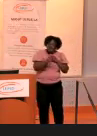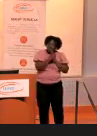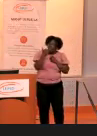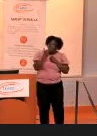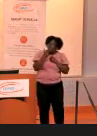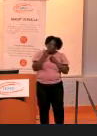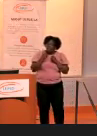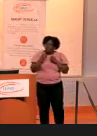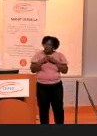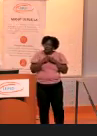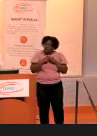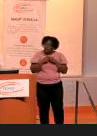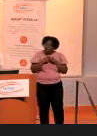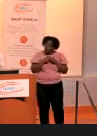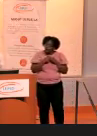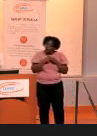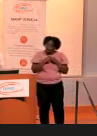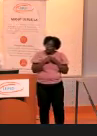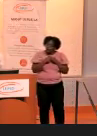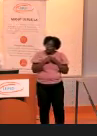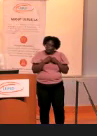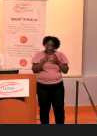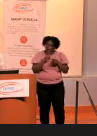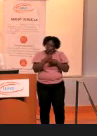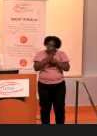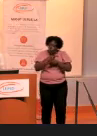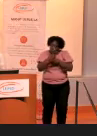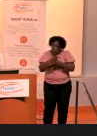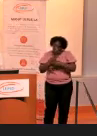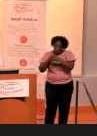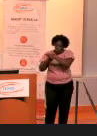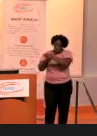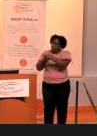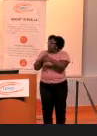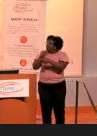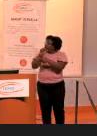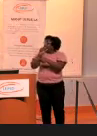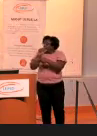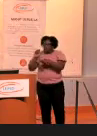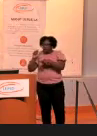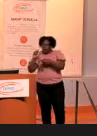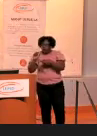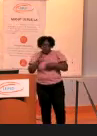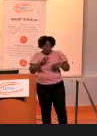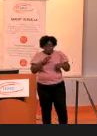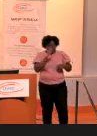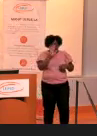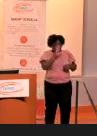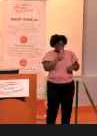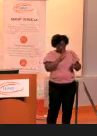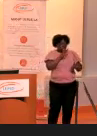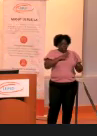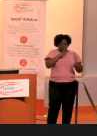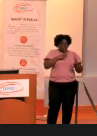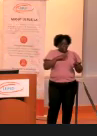were treated with what we call autologous CAR T cells. That means her cells were initially removed from her.